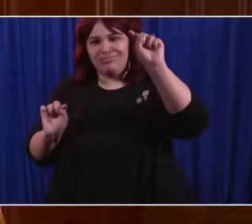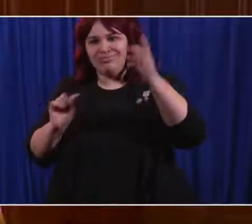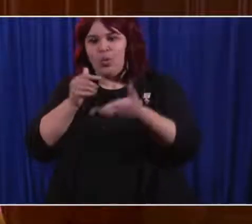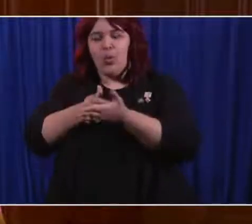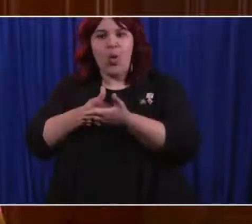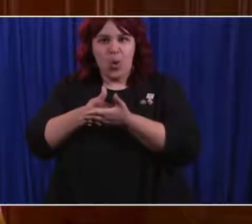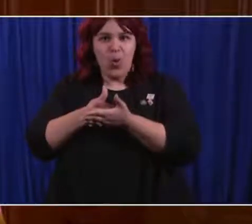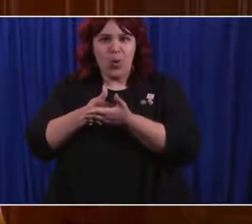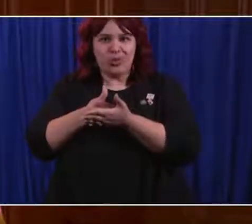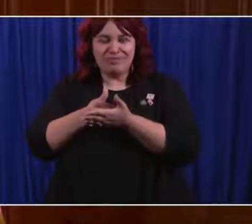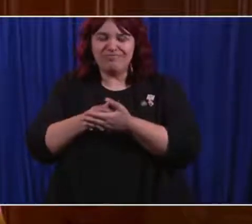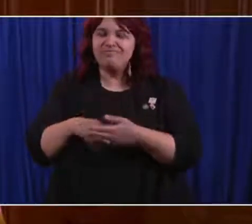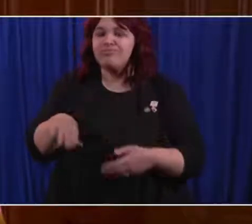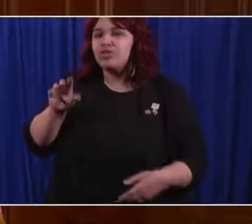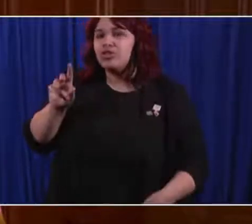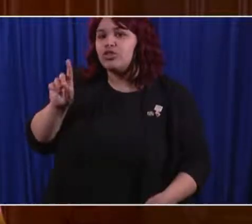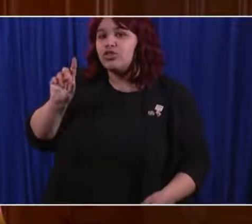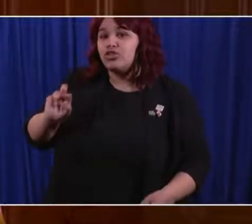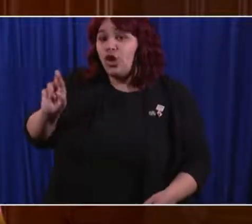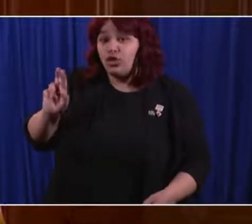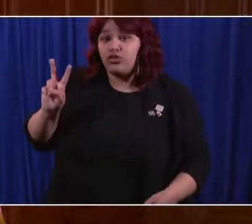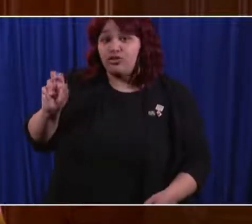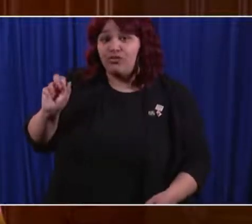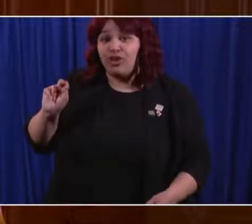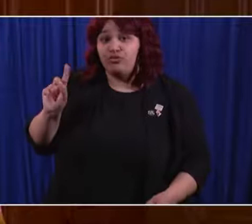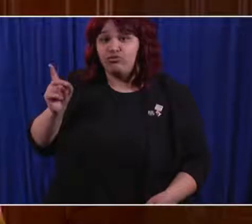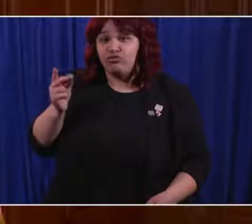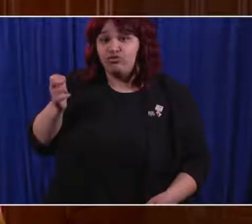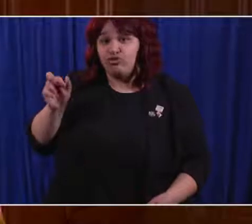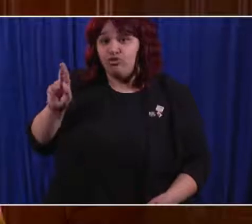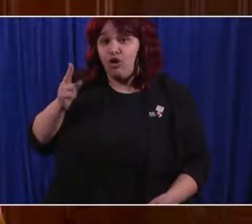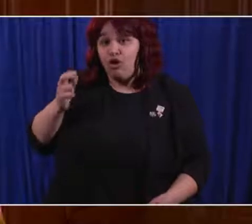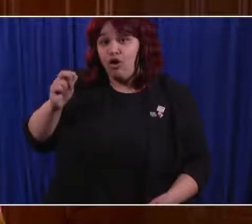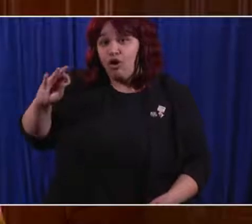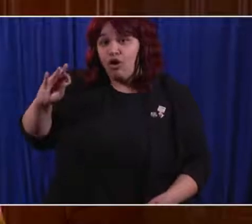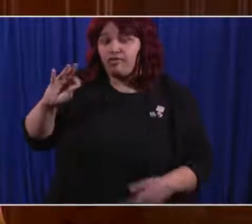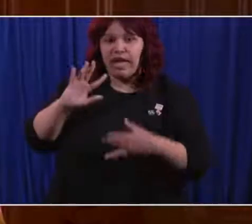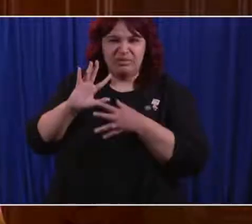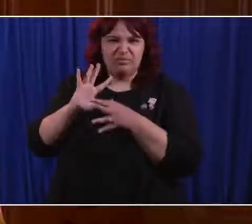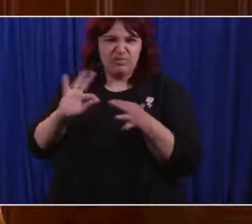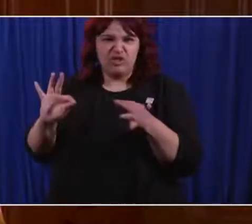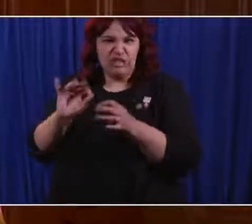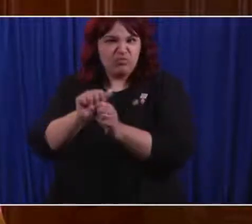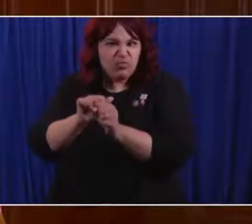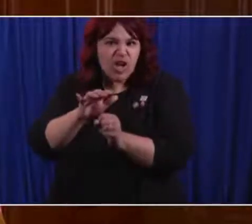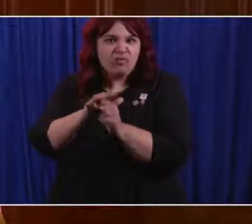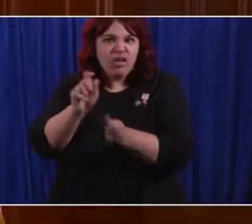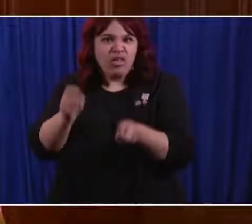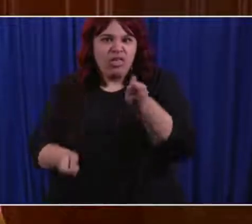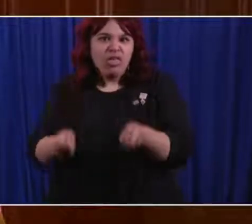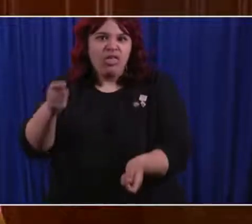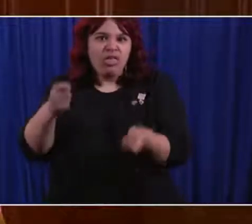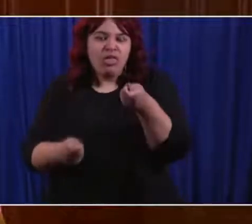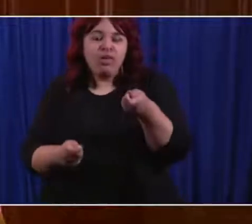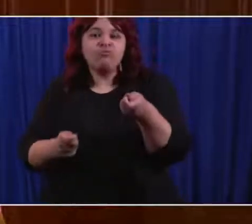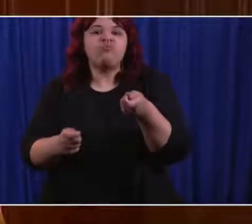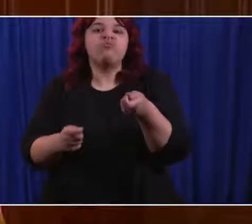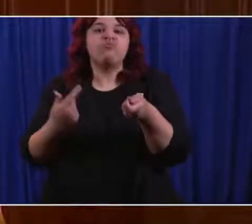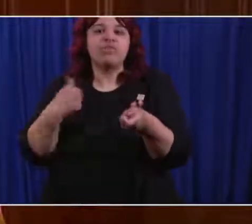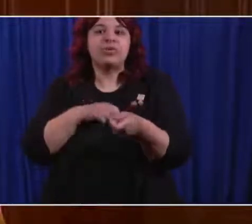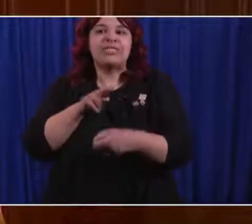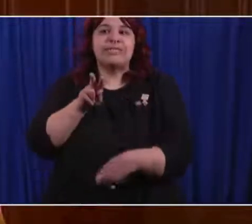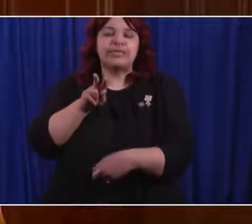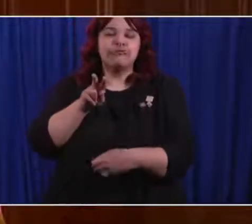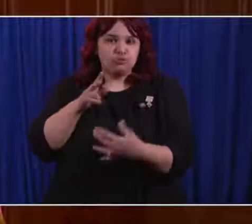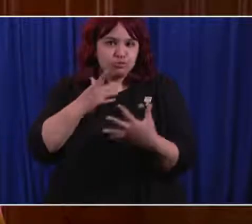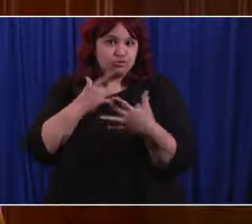this variant and the variant being more contagious, we're concerned about where we are. So it looks like we're in a plateau at